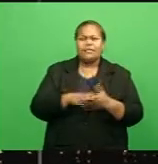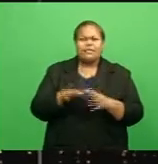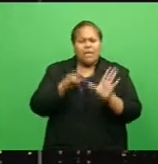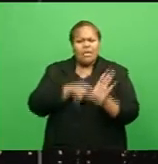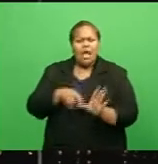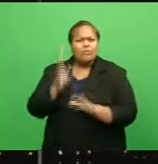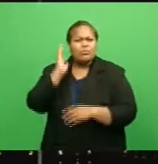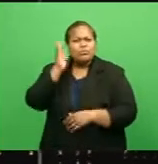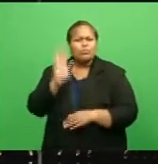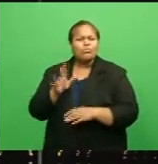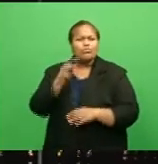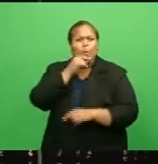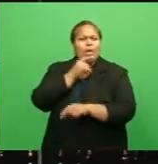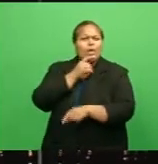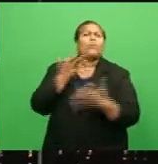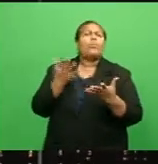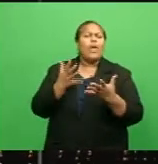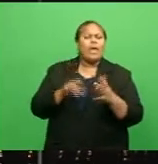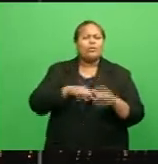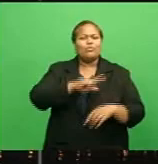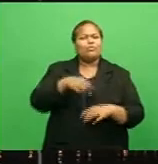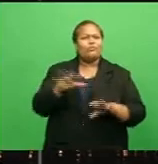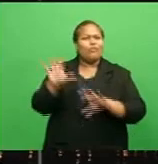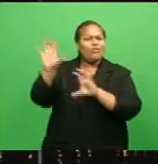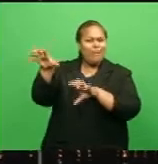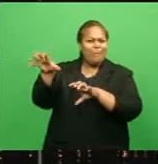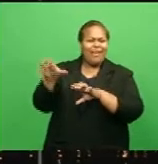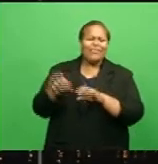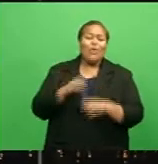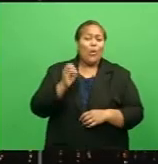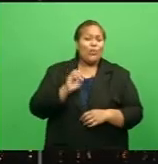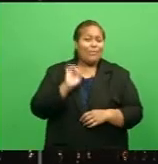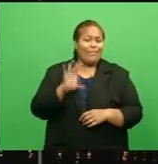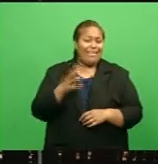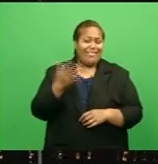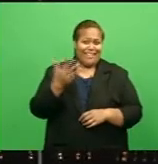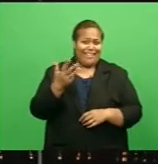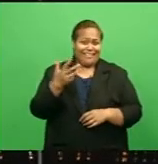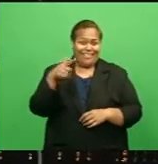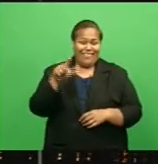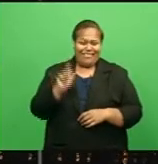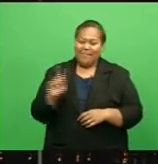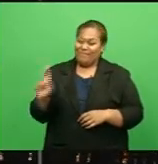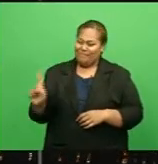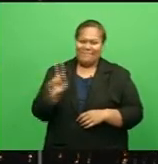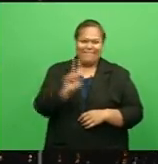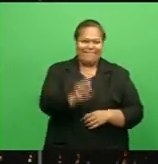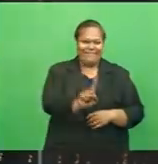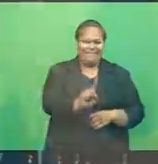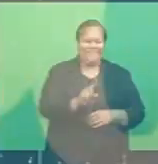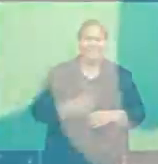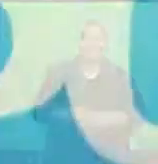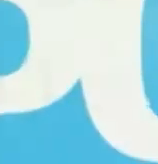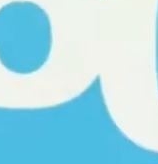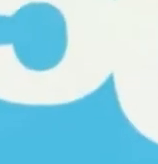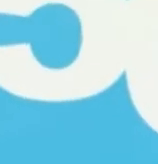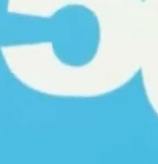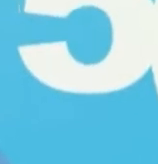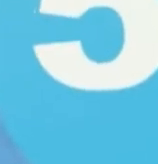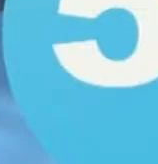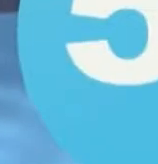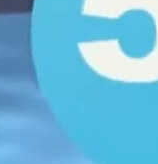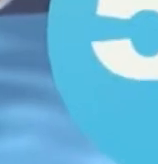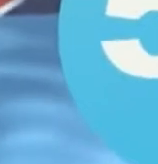to be part of the celebrations on October 10th, 1970. Lena Reese has his story.